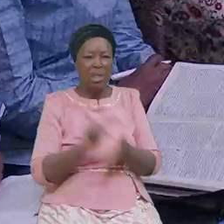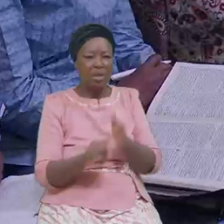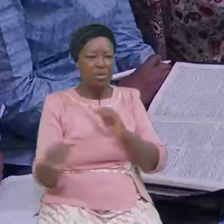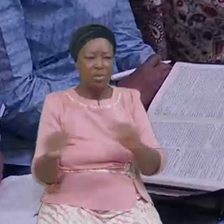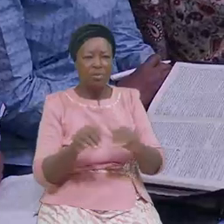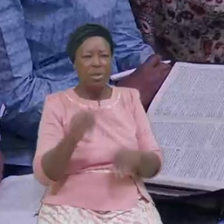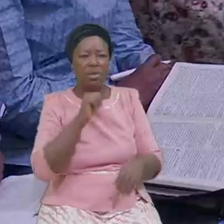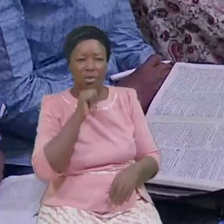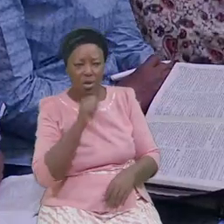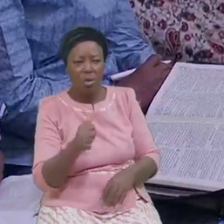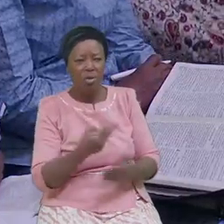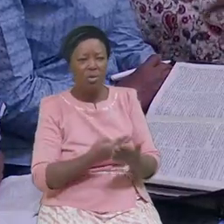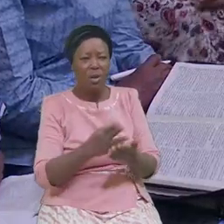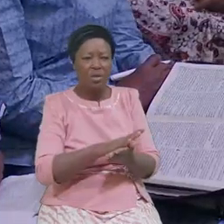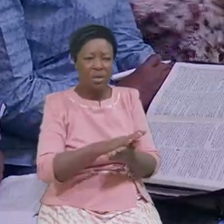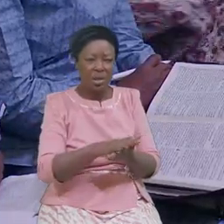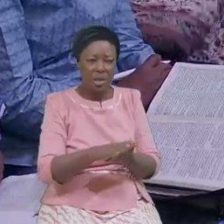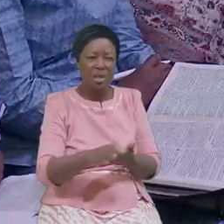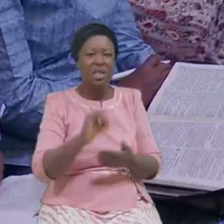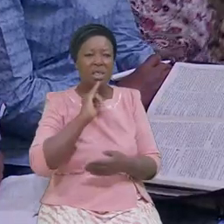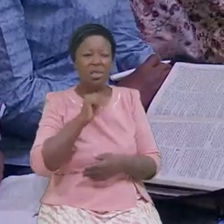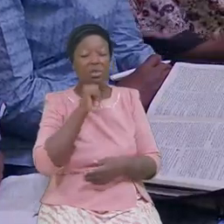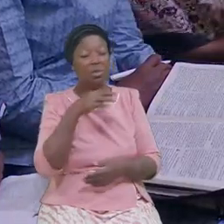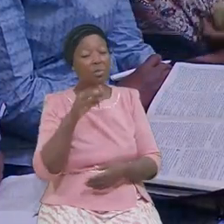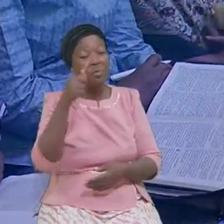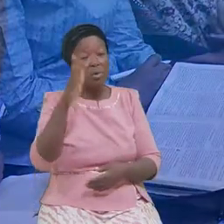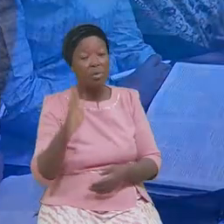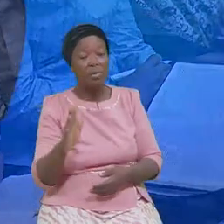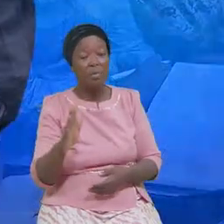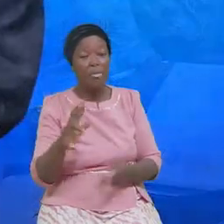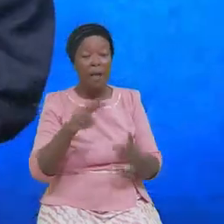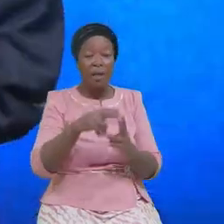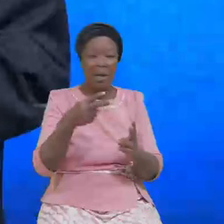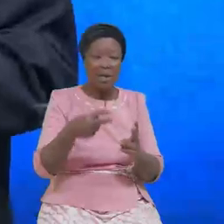not righteousness is not of God,